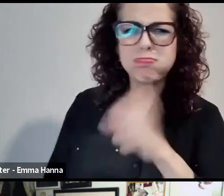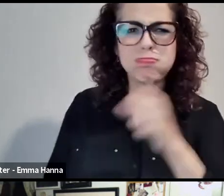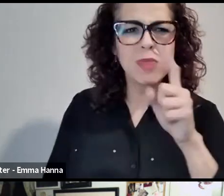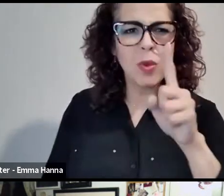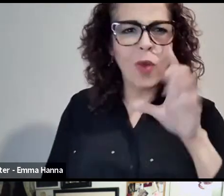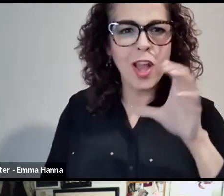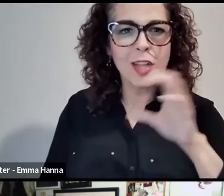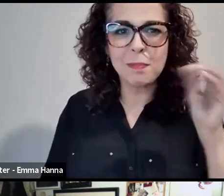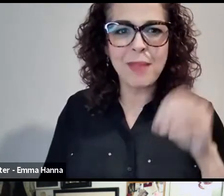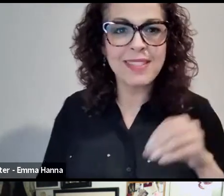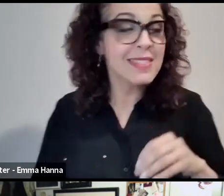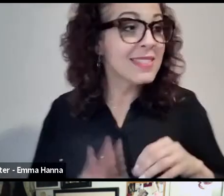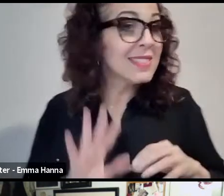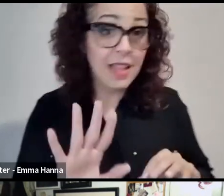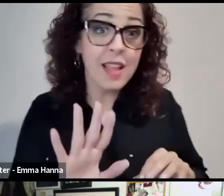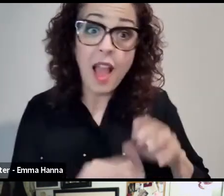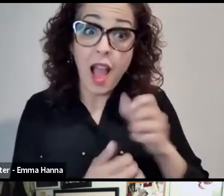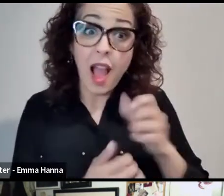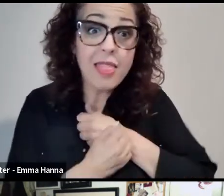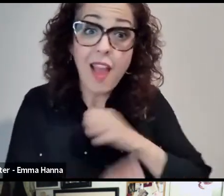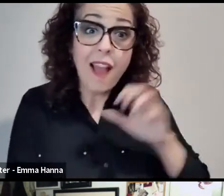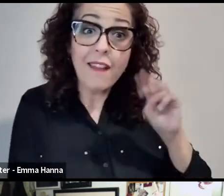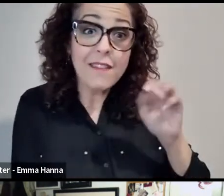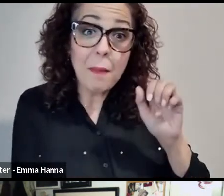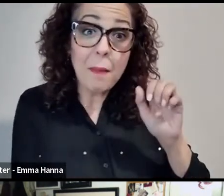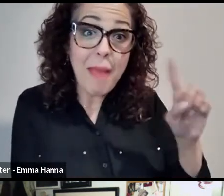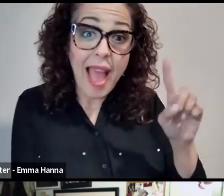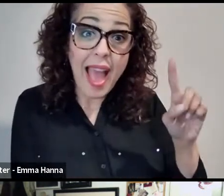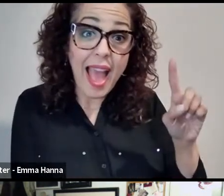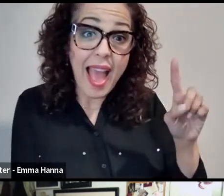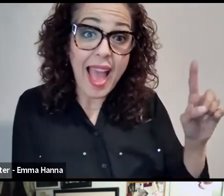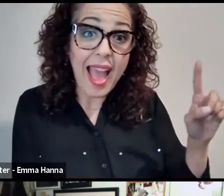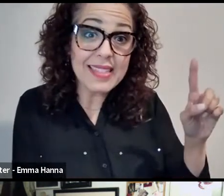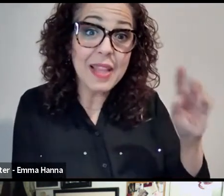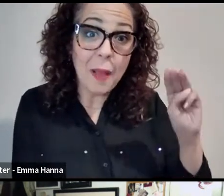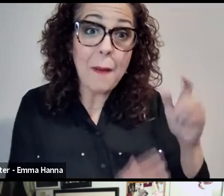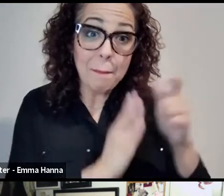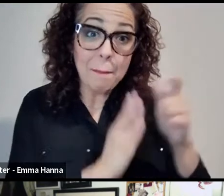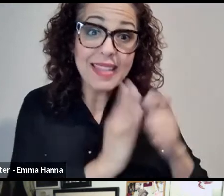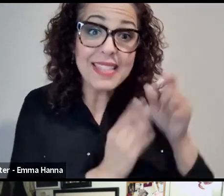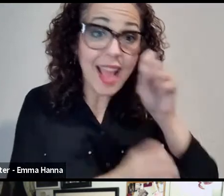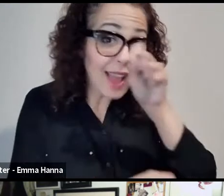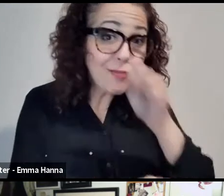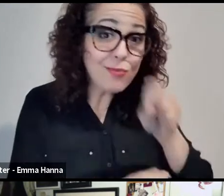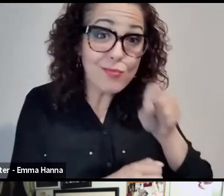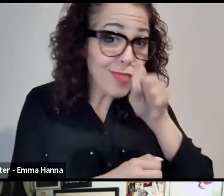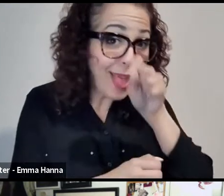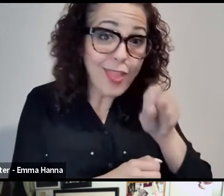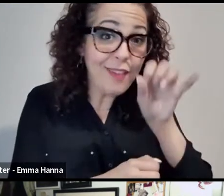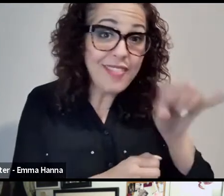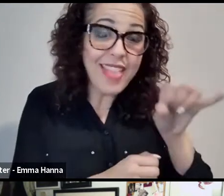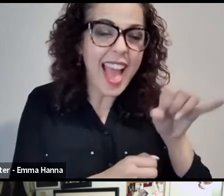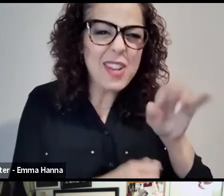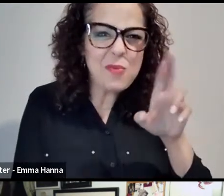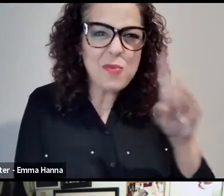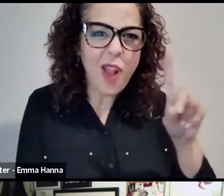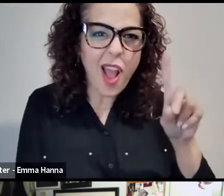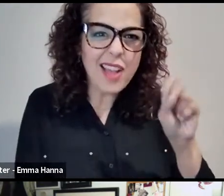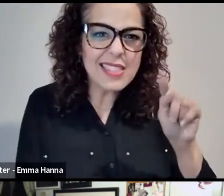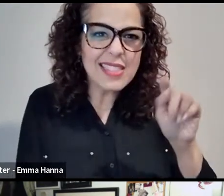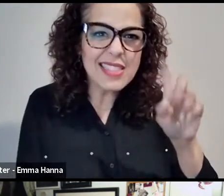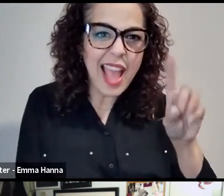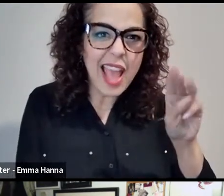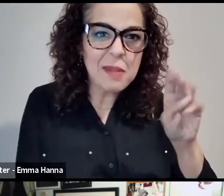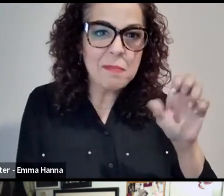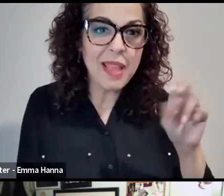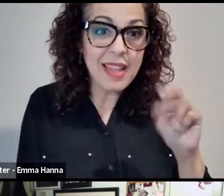of Mad, which I loved. I mean, I loved that work when I was a kid. And the sort of Ralph Steadman feeling of the way that you handle